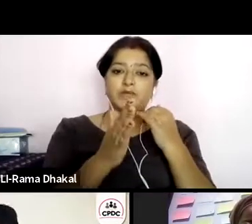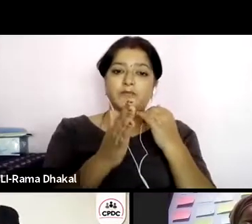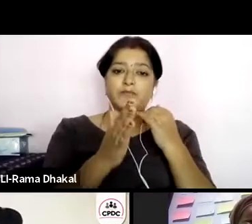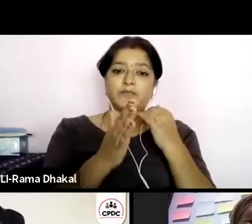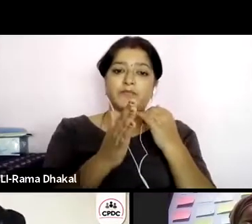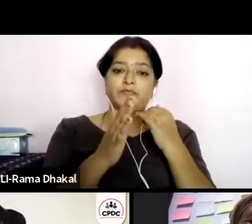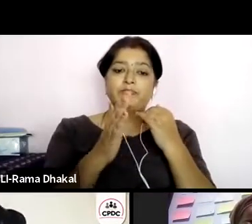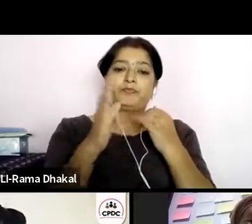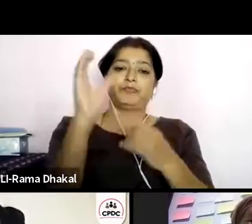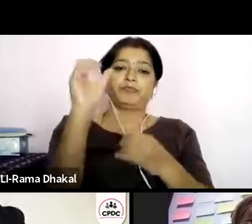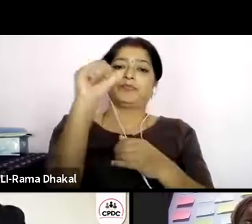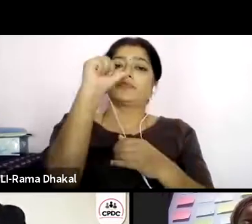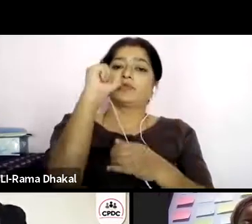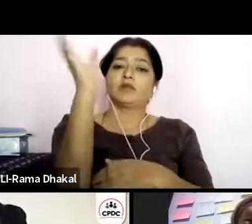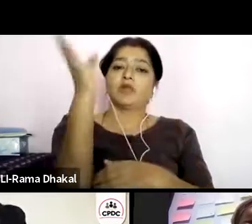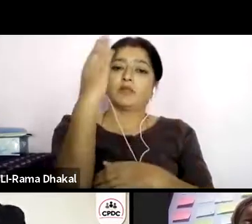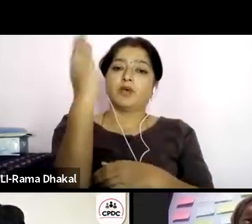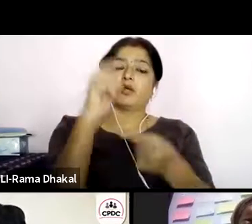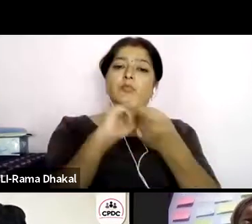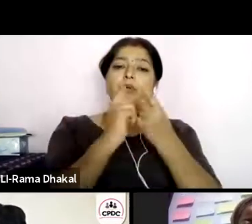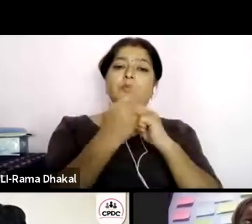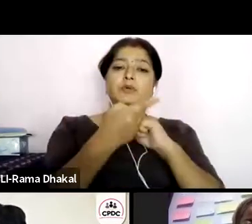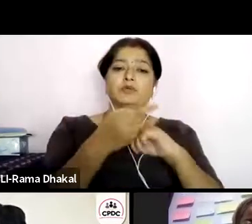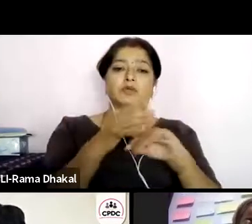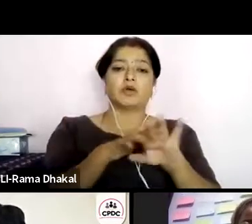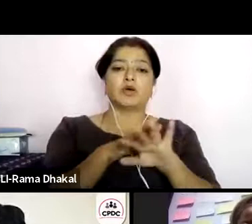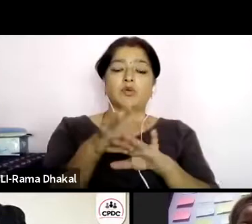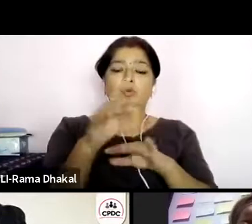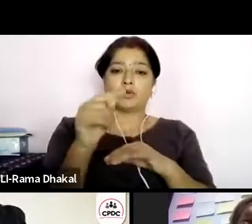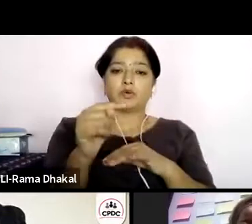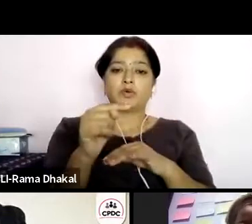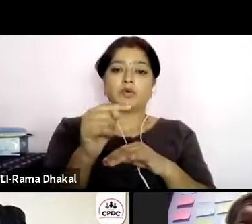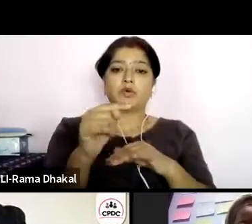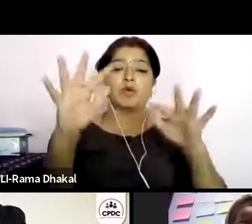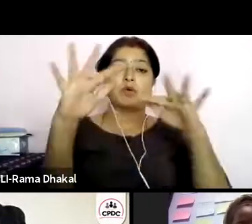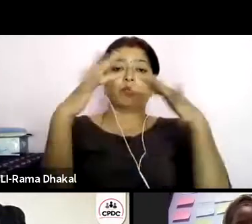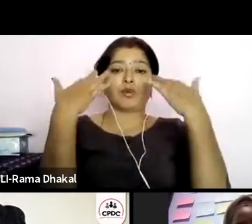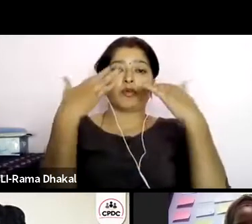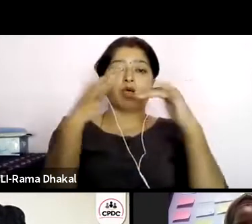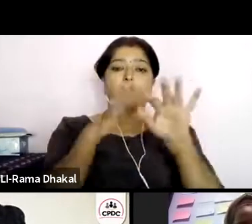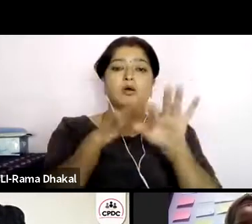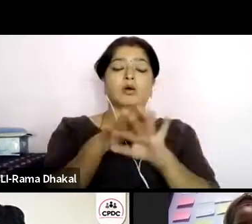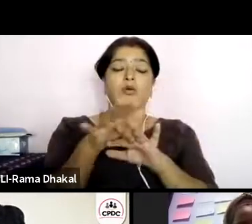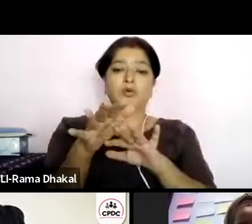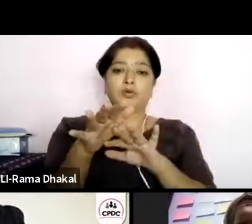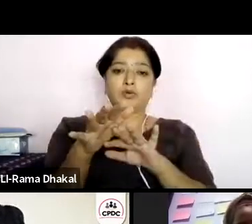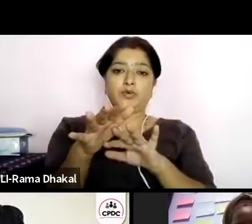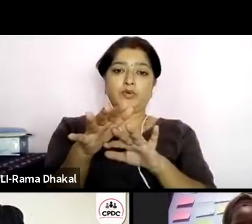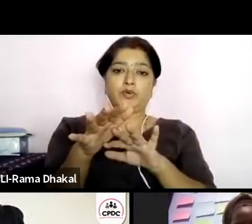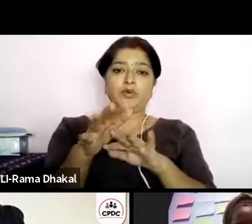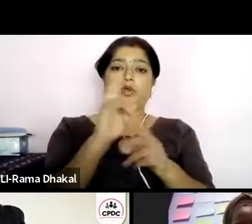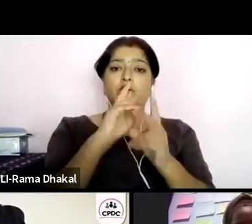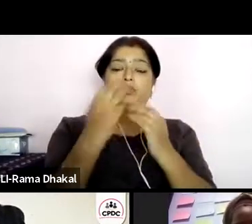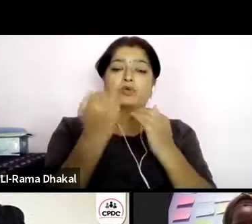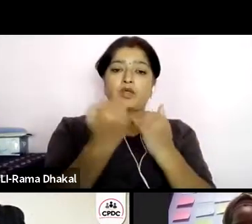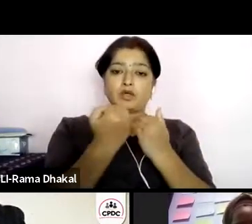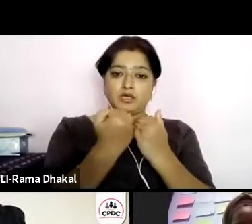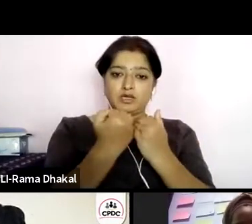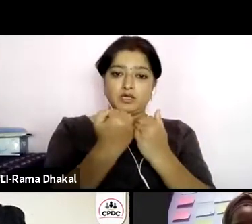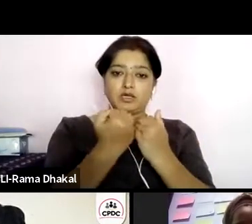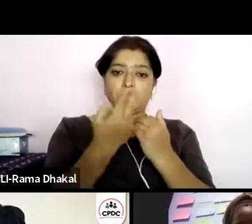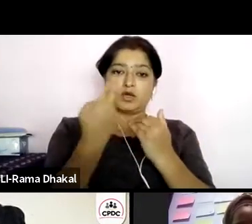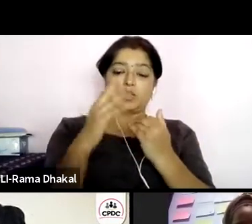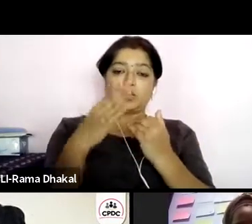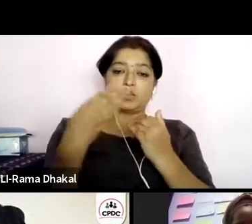it seems as though we just talk about it and we don't help persons to really